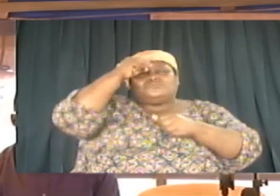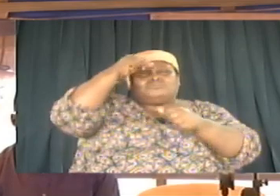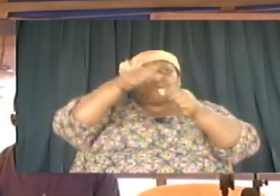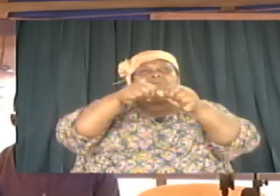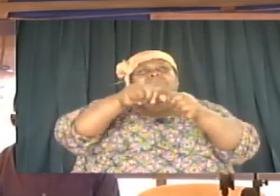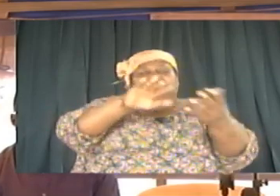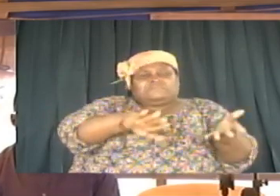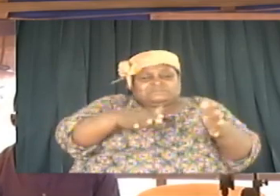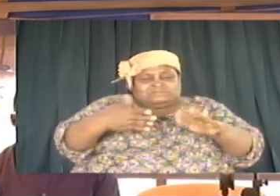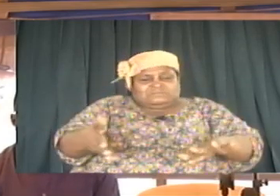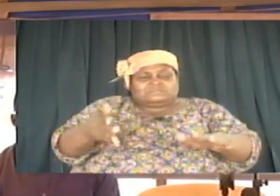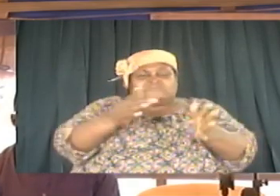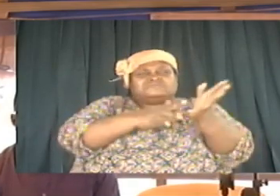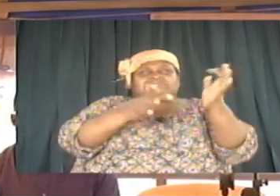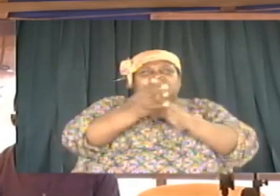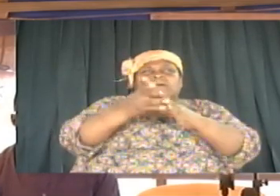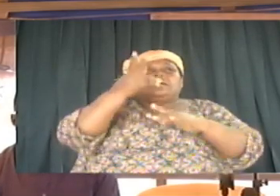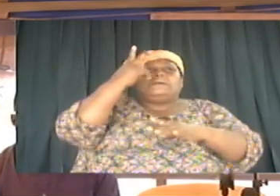Being there,